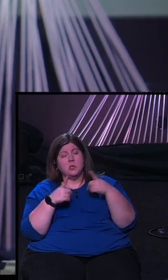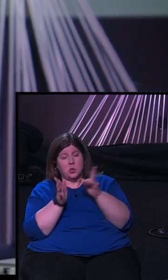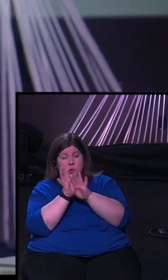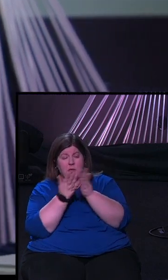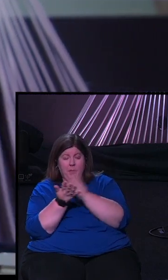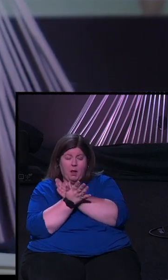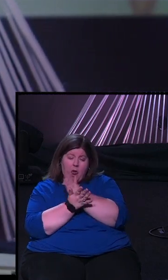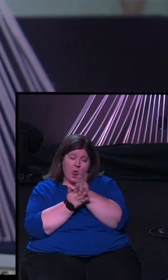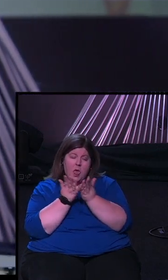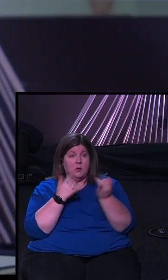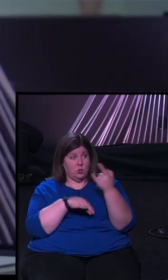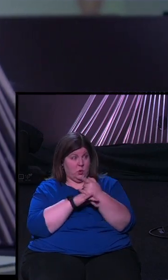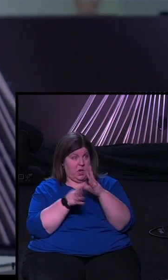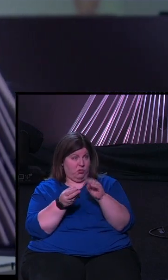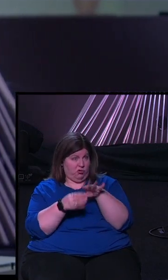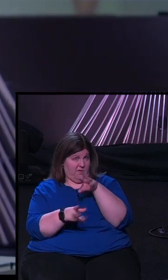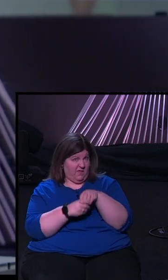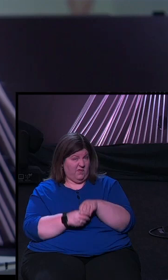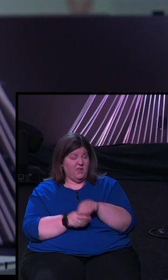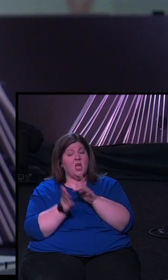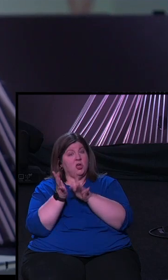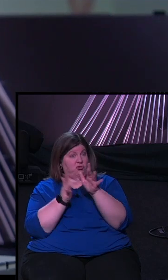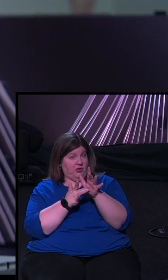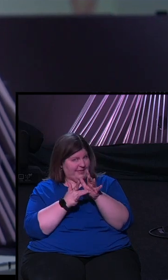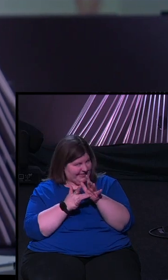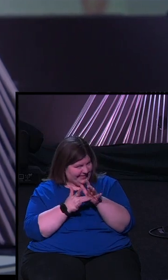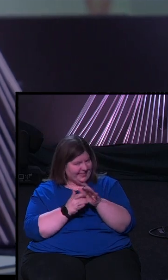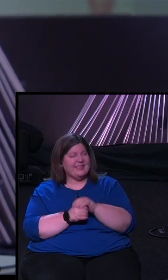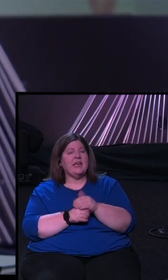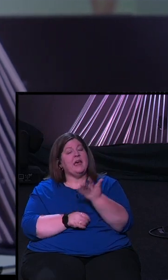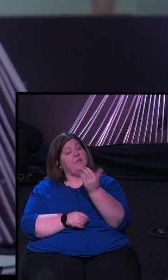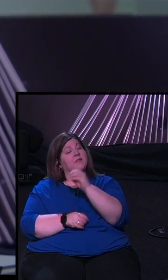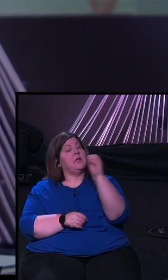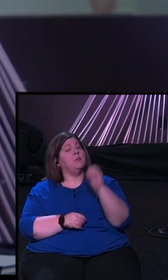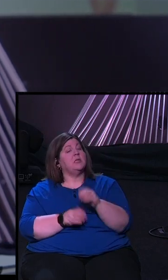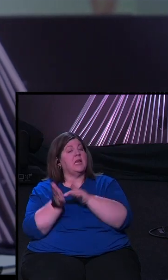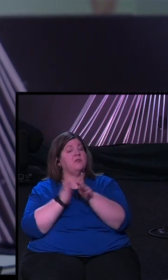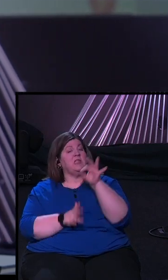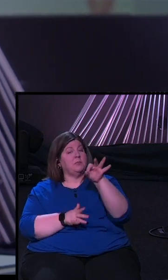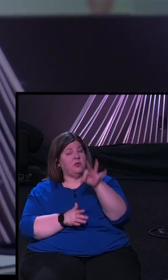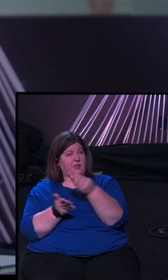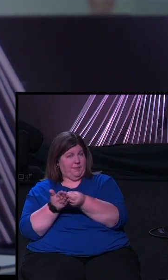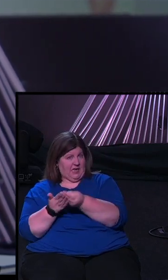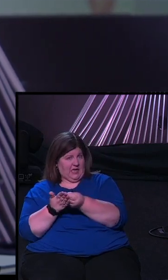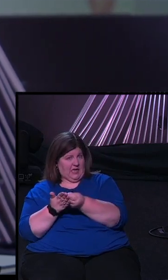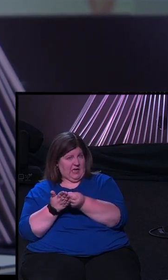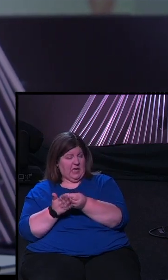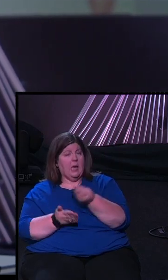today's story is no different. Jesus, if you didn't know this, 15% of his preaching was on money, and money is mentioned